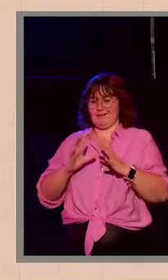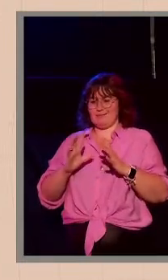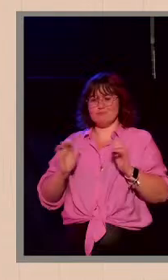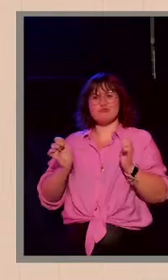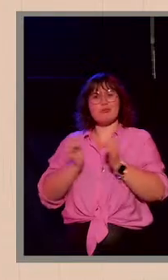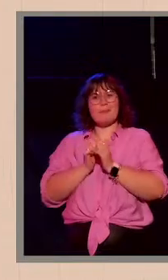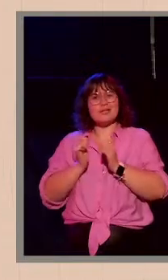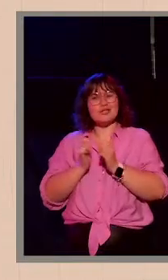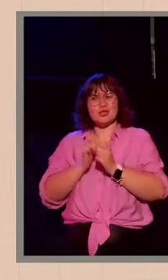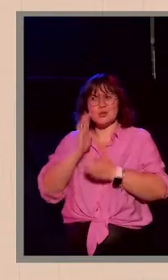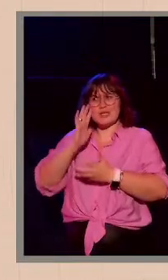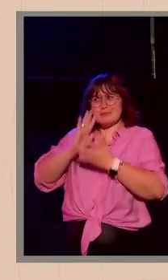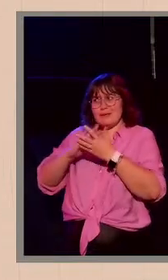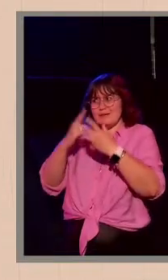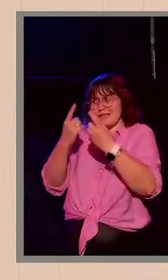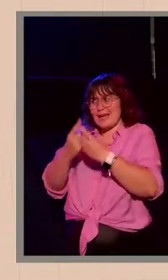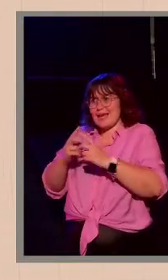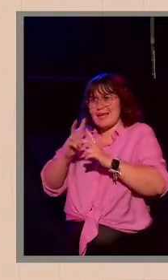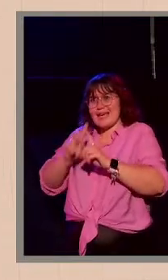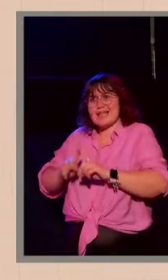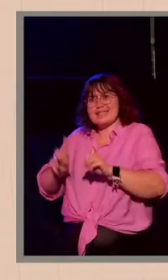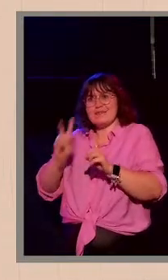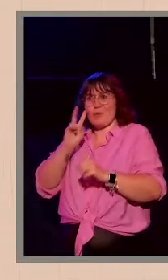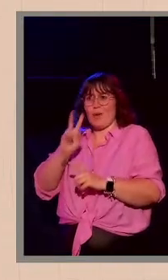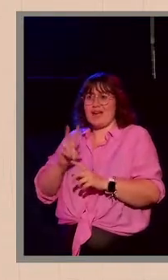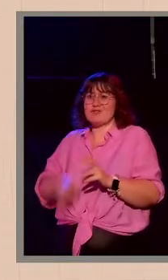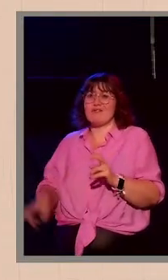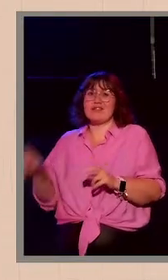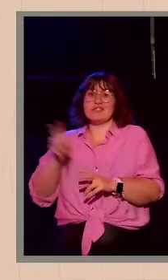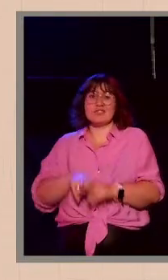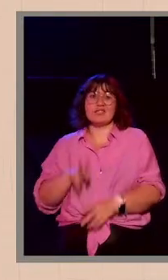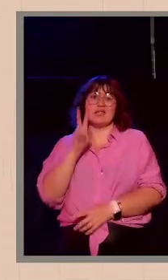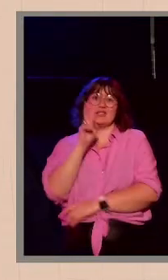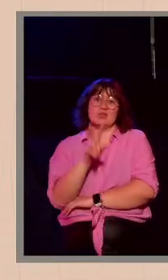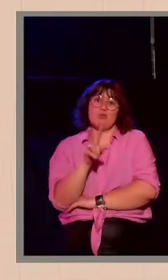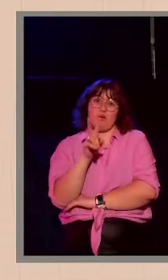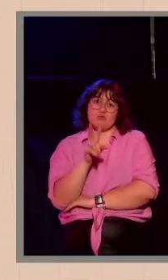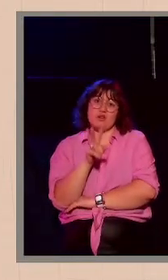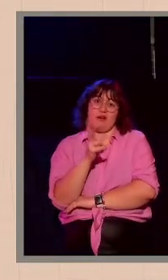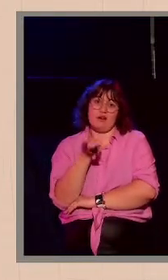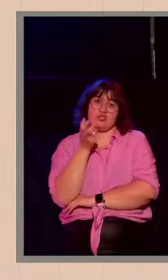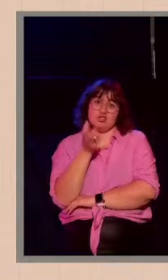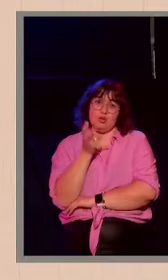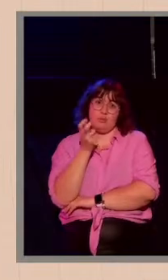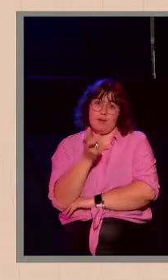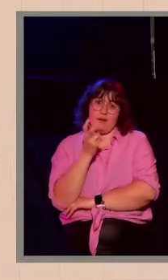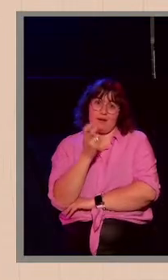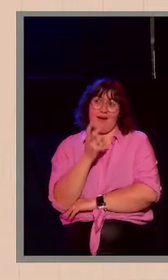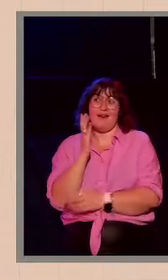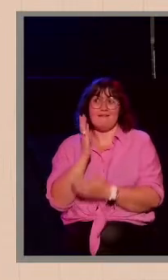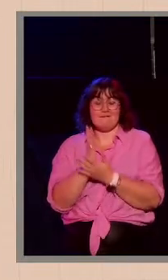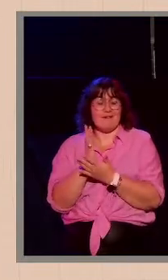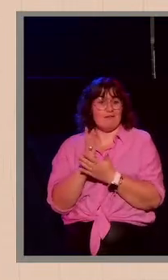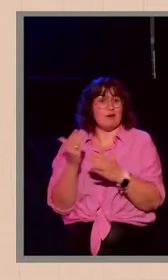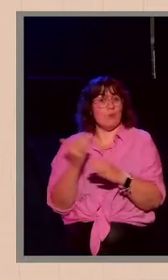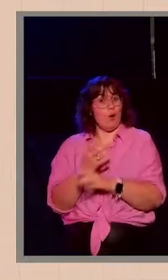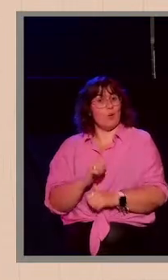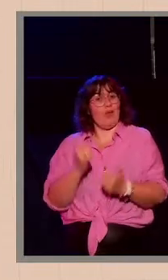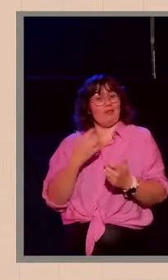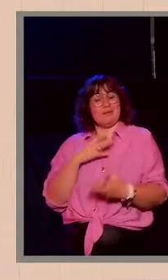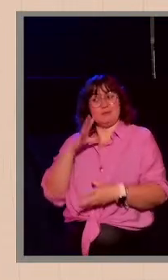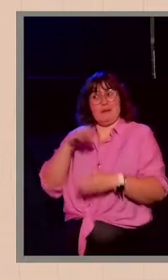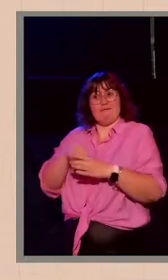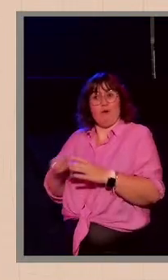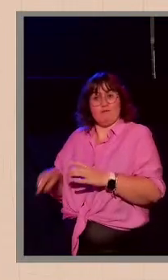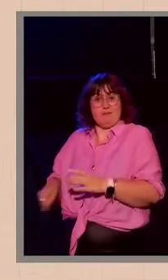way rather than just sitting and looking forward and passively consuming. So it very much worked for me.